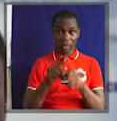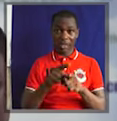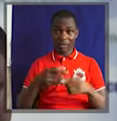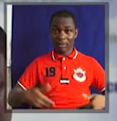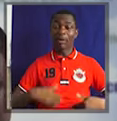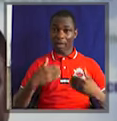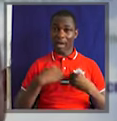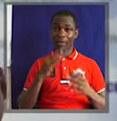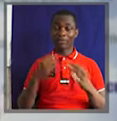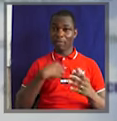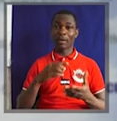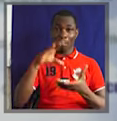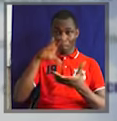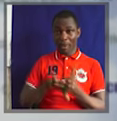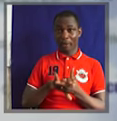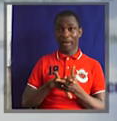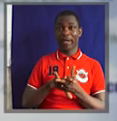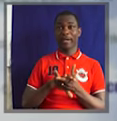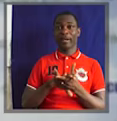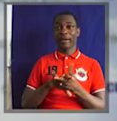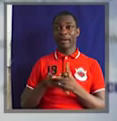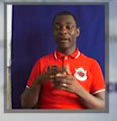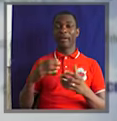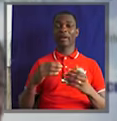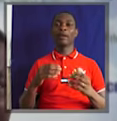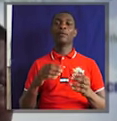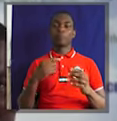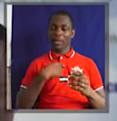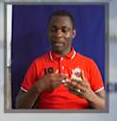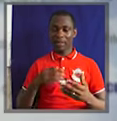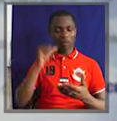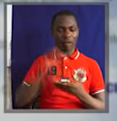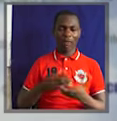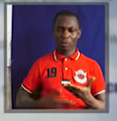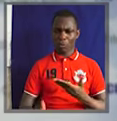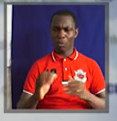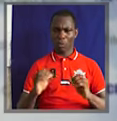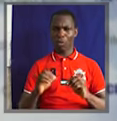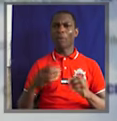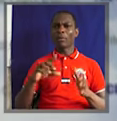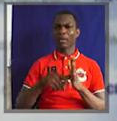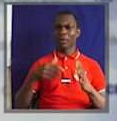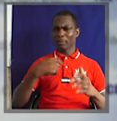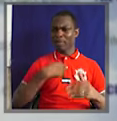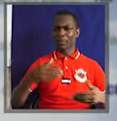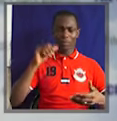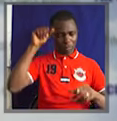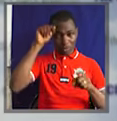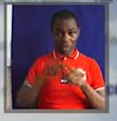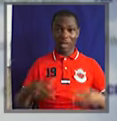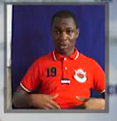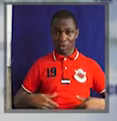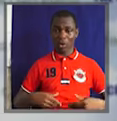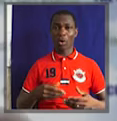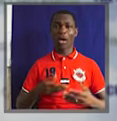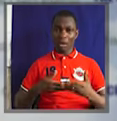a na me yire no a maware no no sa me no enwo eba me brother na odi machi no twa so obedi made na